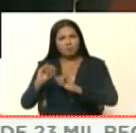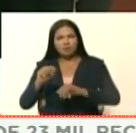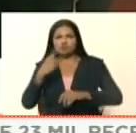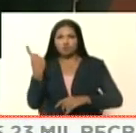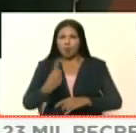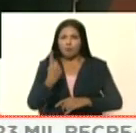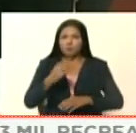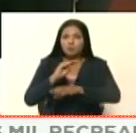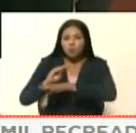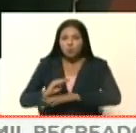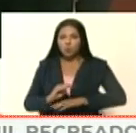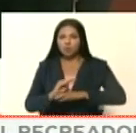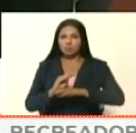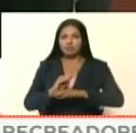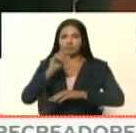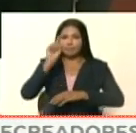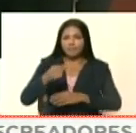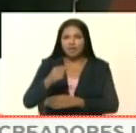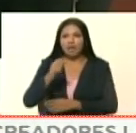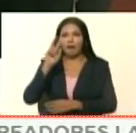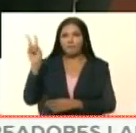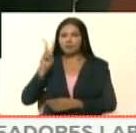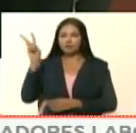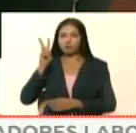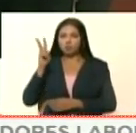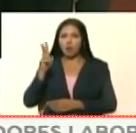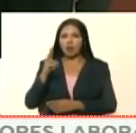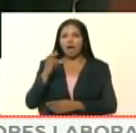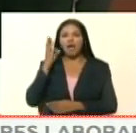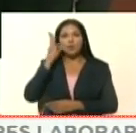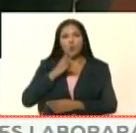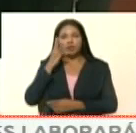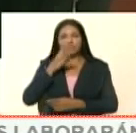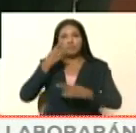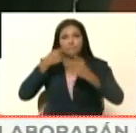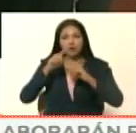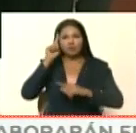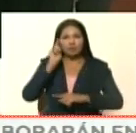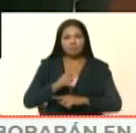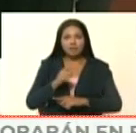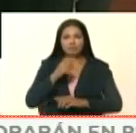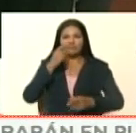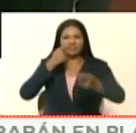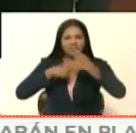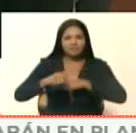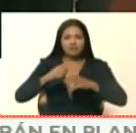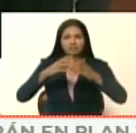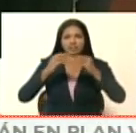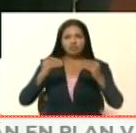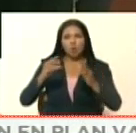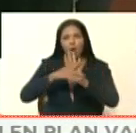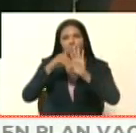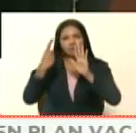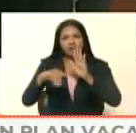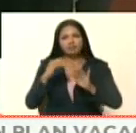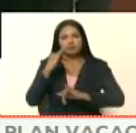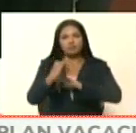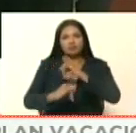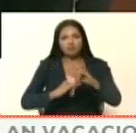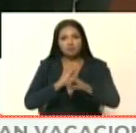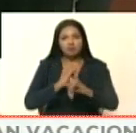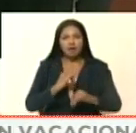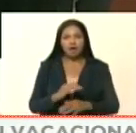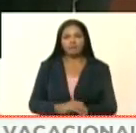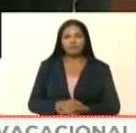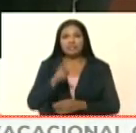para proteger la embajada de Venezuela en Washington, sino también en defensa del derecho internacional y